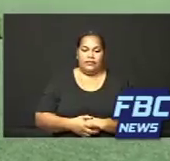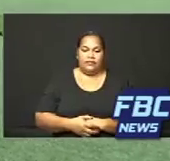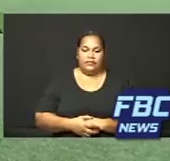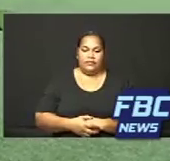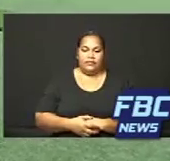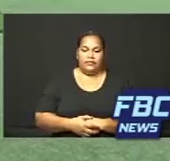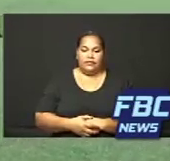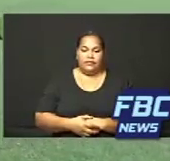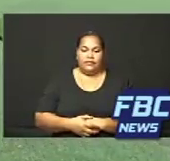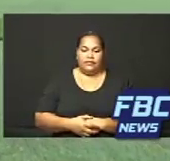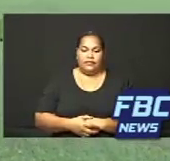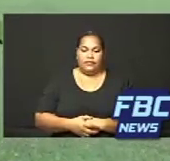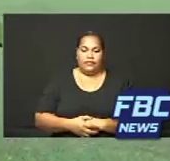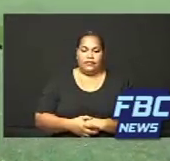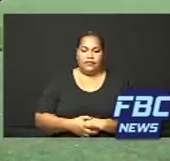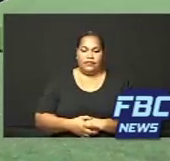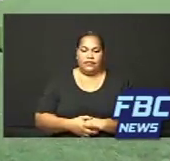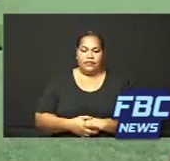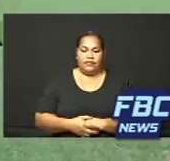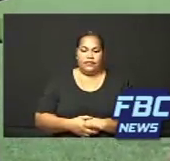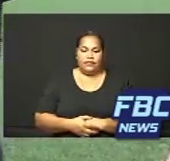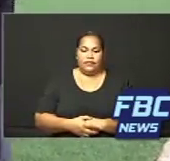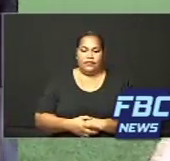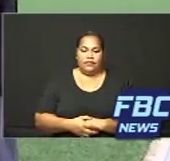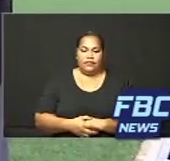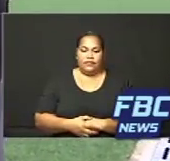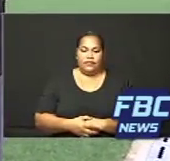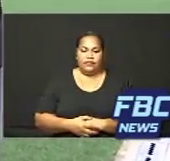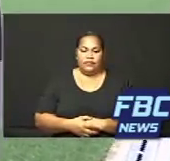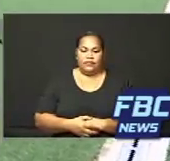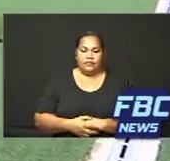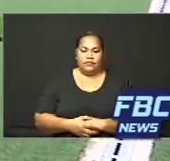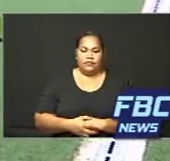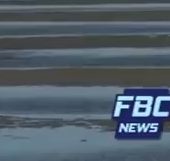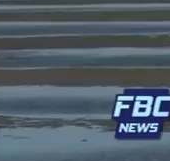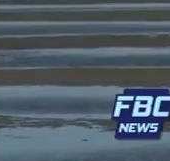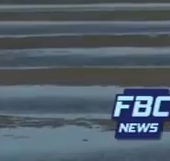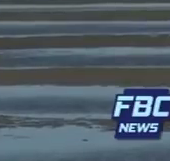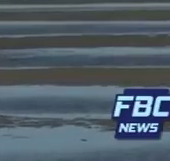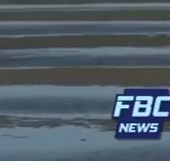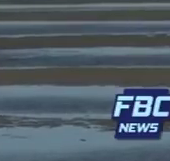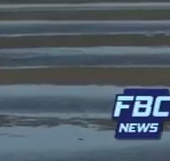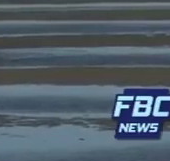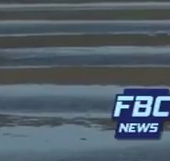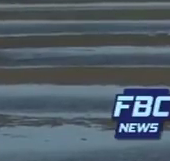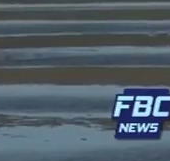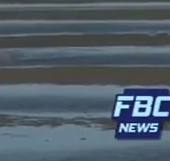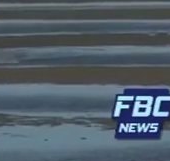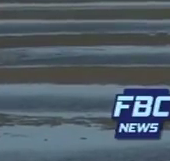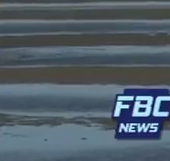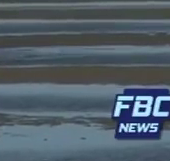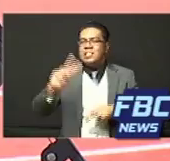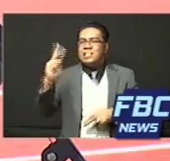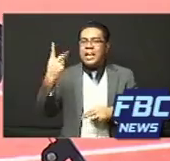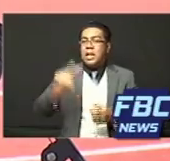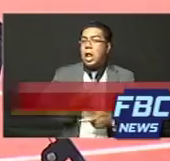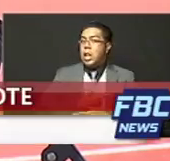Meanwhile, President Major General retired Tiochi Konrote says the Constitution Day will be celebrated in different parts of Fiji every